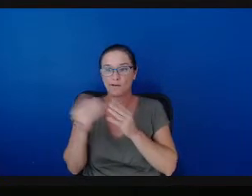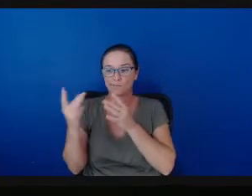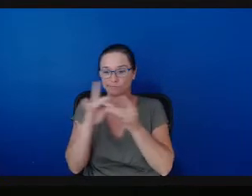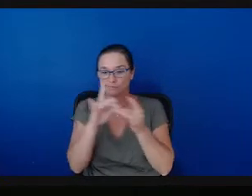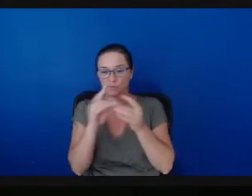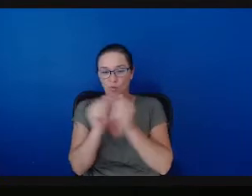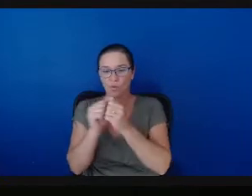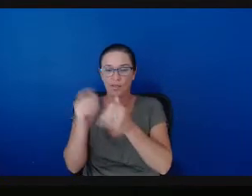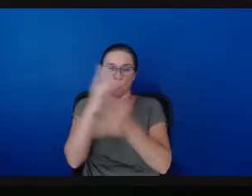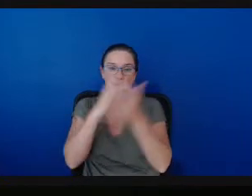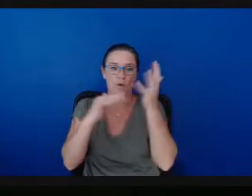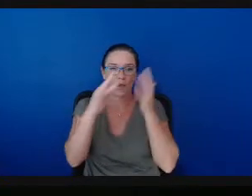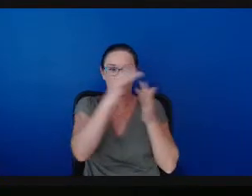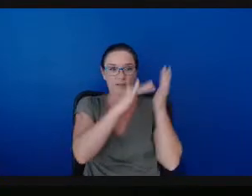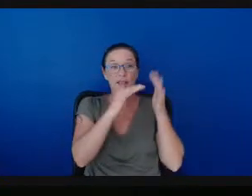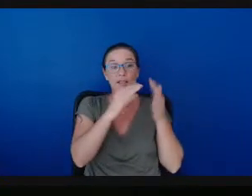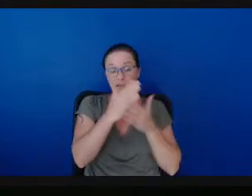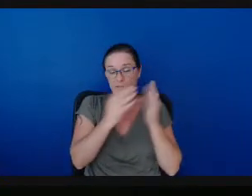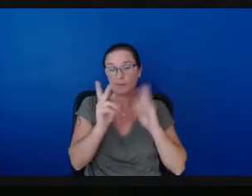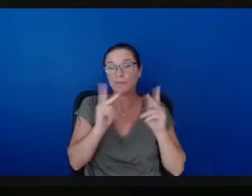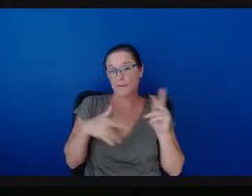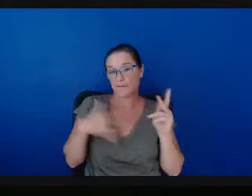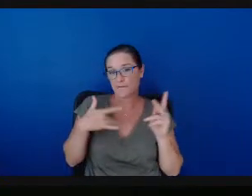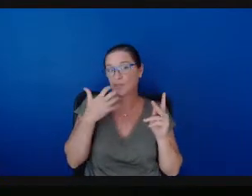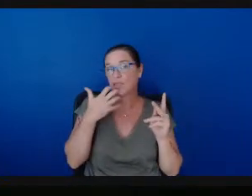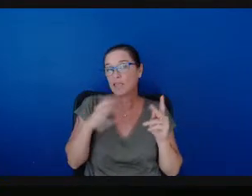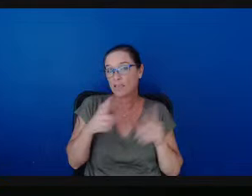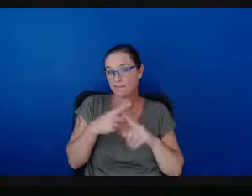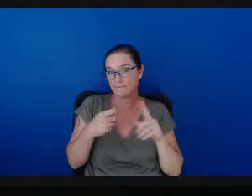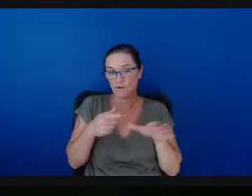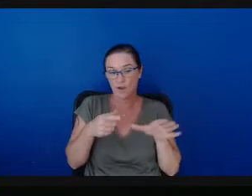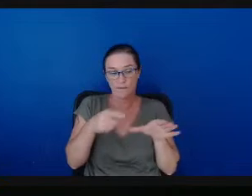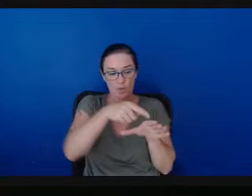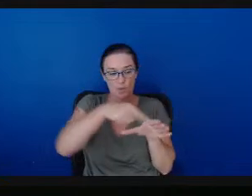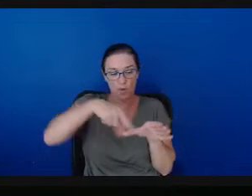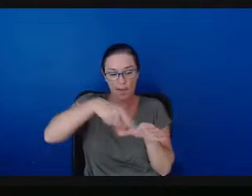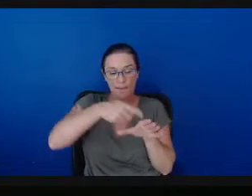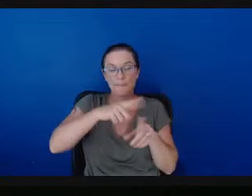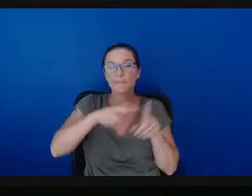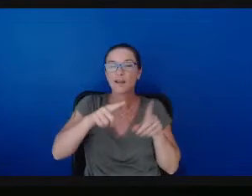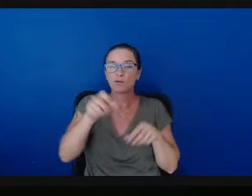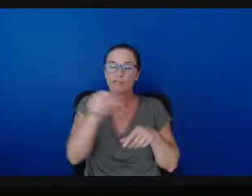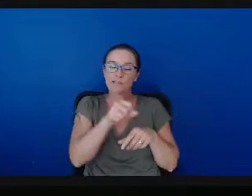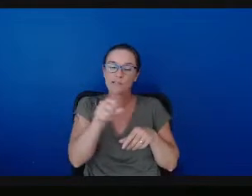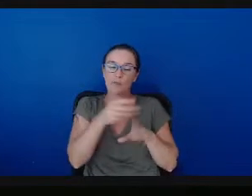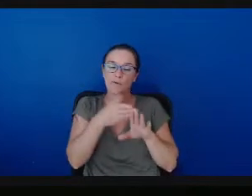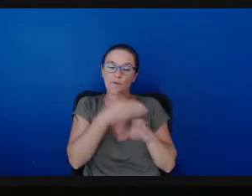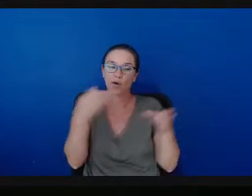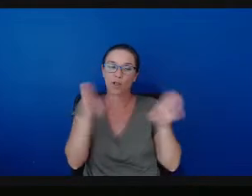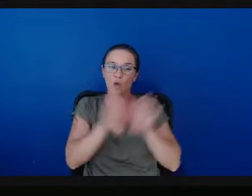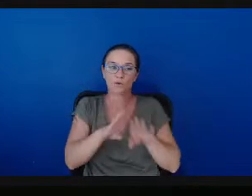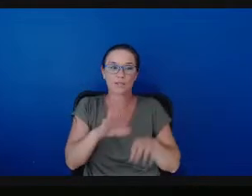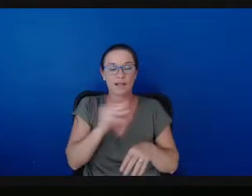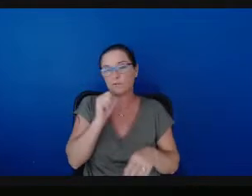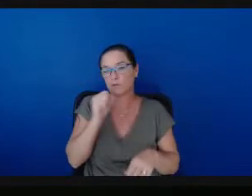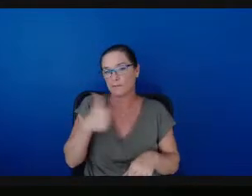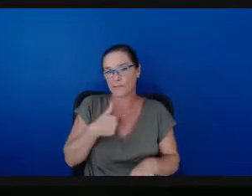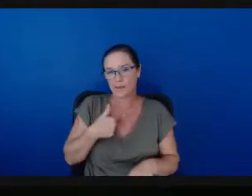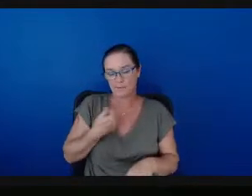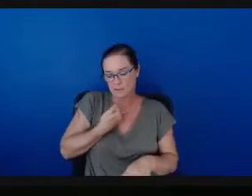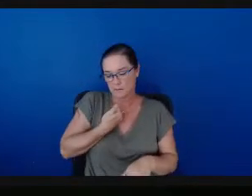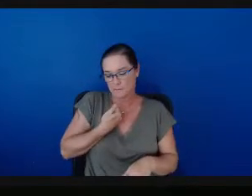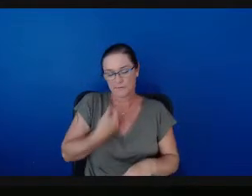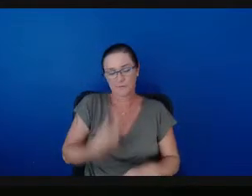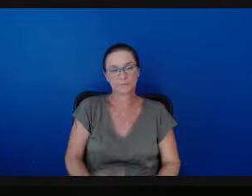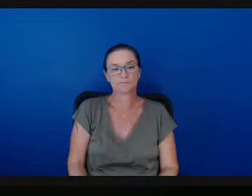did feel the heat of this eruption from the caldera rim, but it was in the south side before it closed, and it was not me where I was today on the